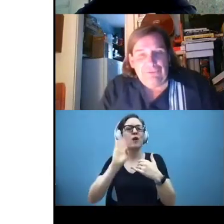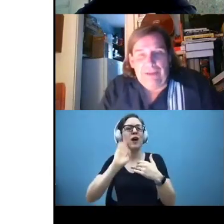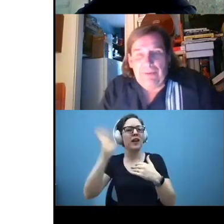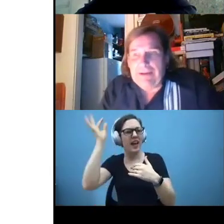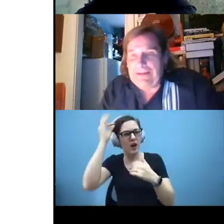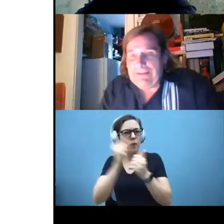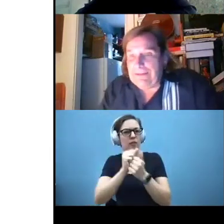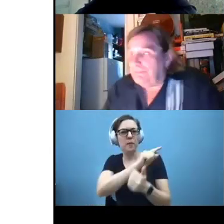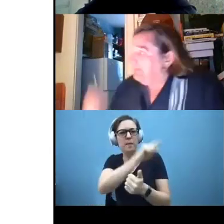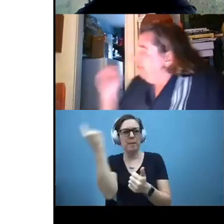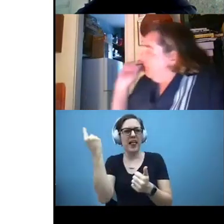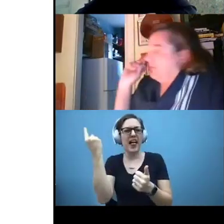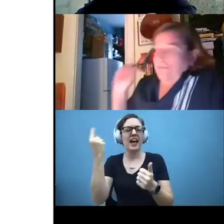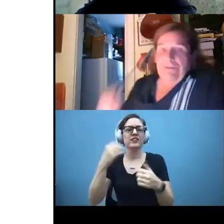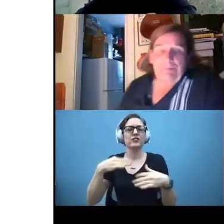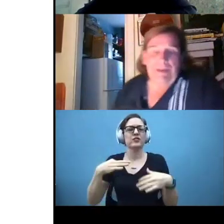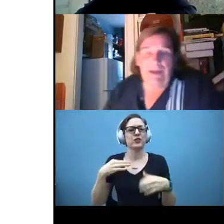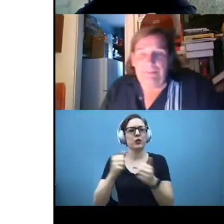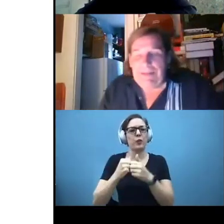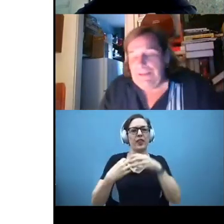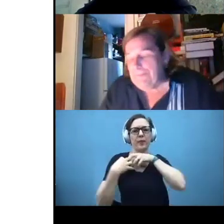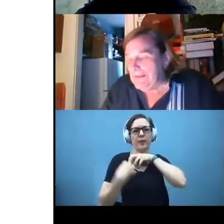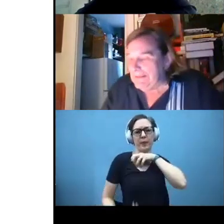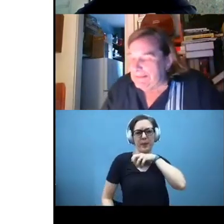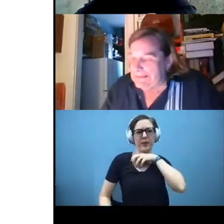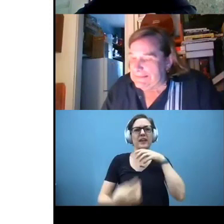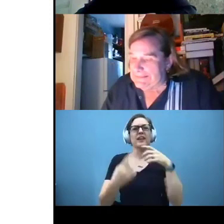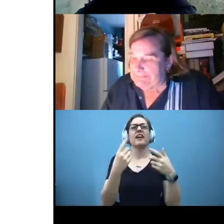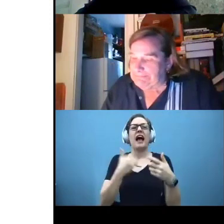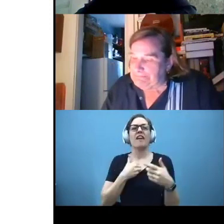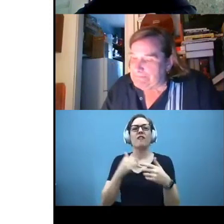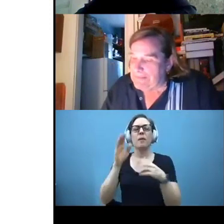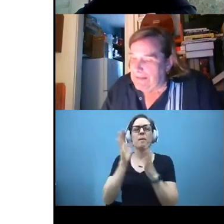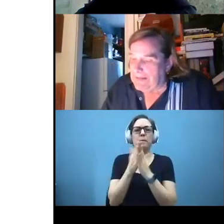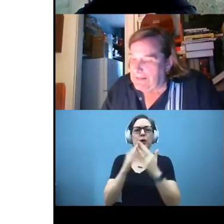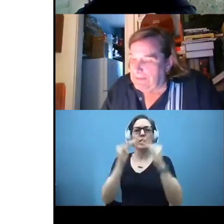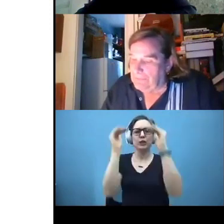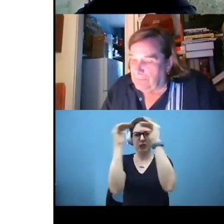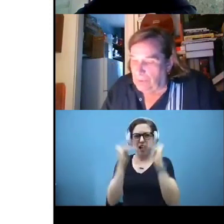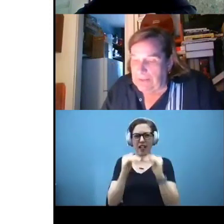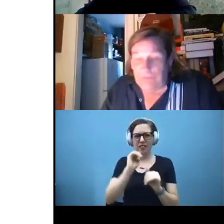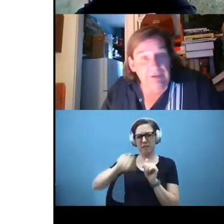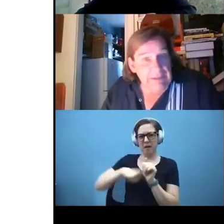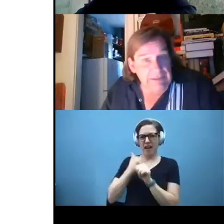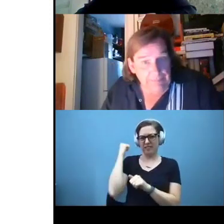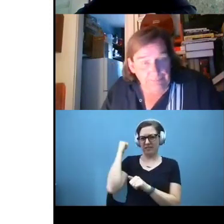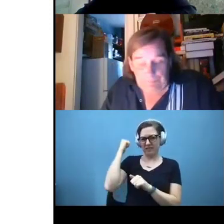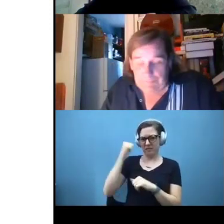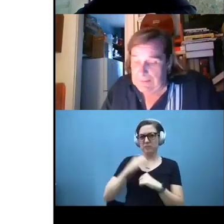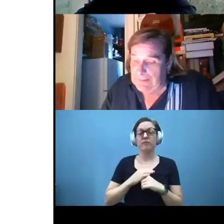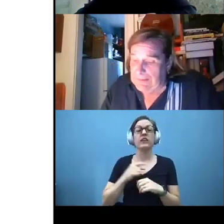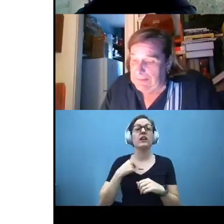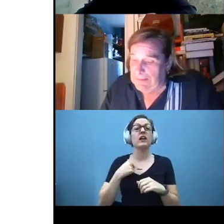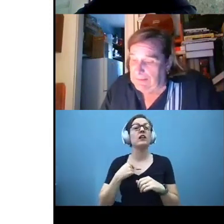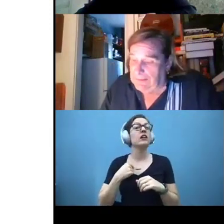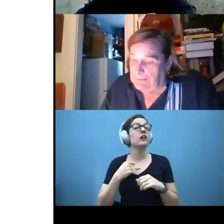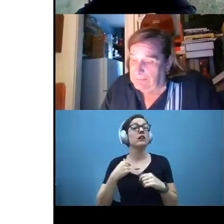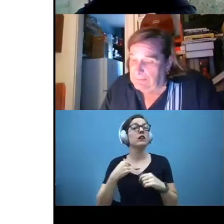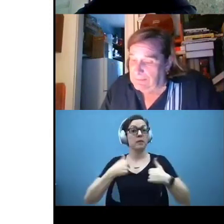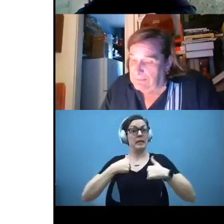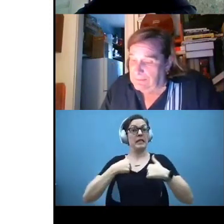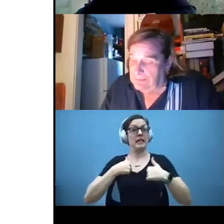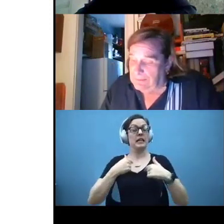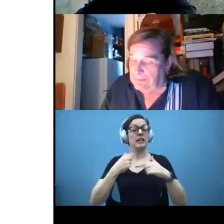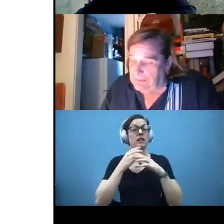racing stripe on it. My bookshelf is behind me. I use the pronouns he and him.